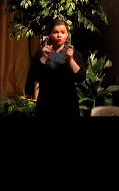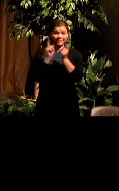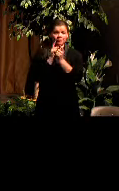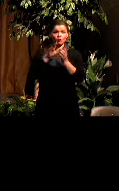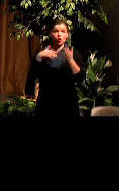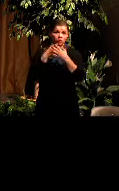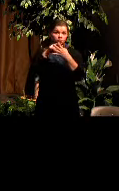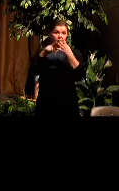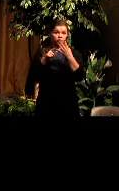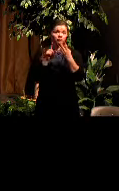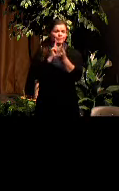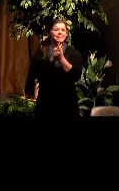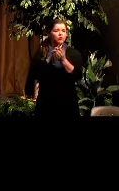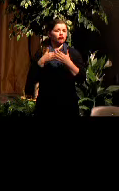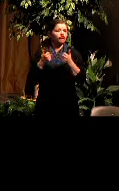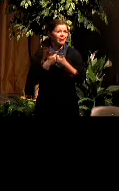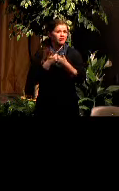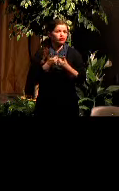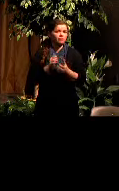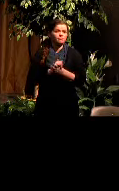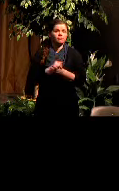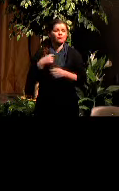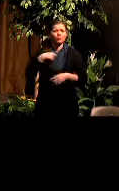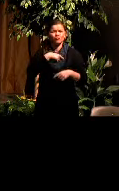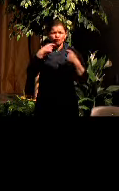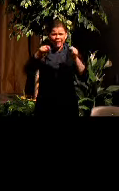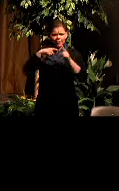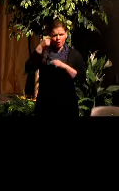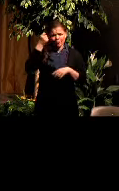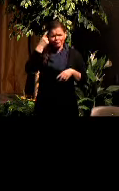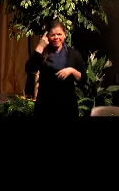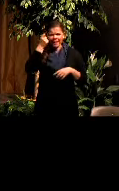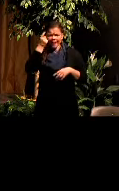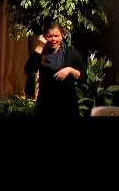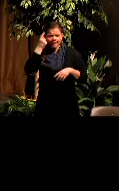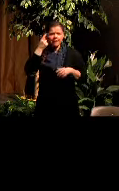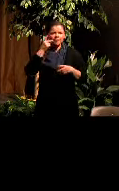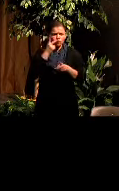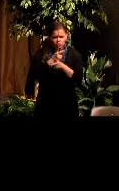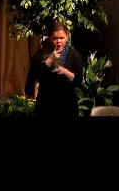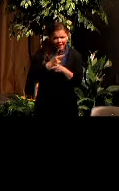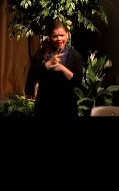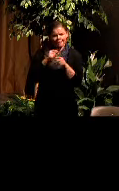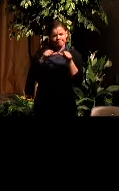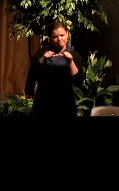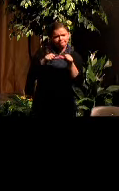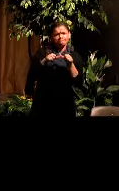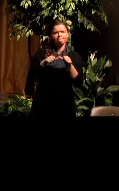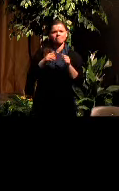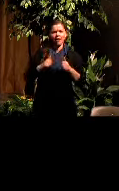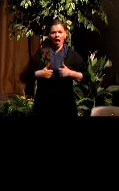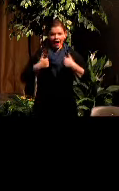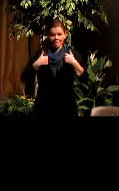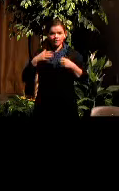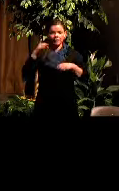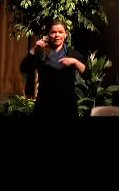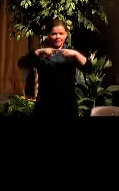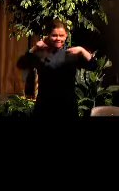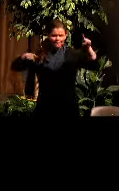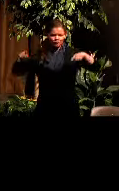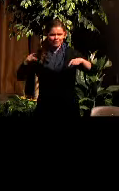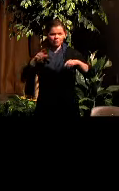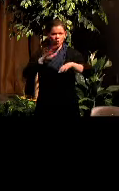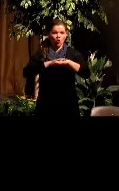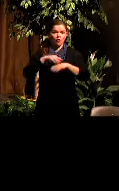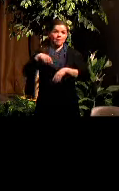to understand and maintain biodiversity on our planet. And that active verb,